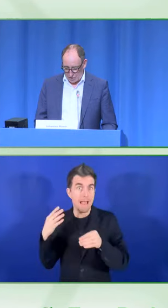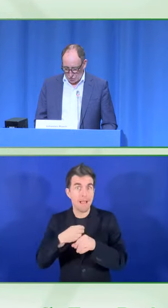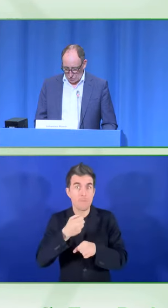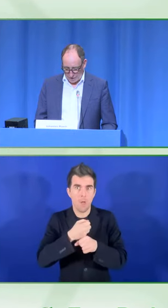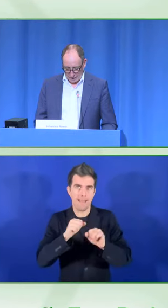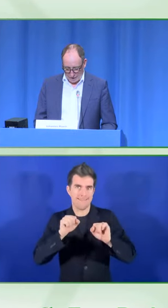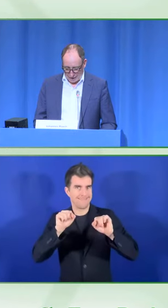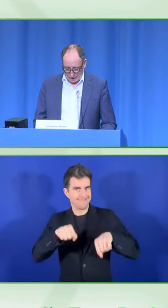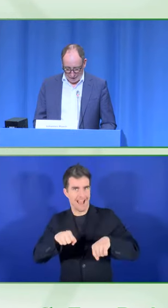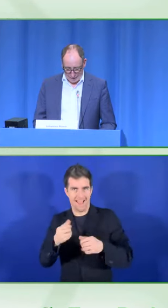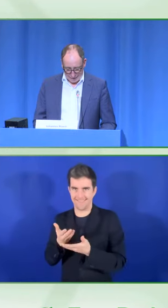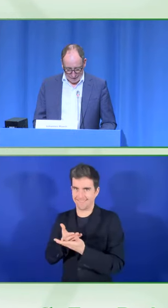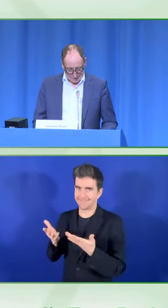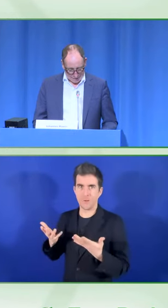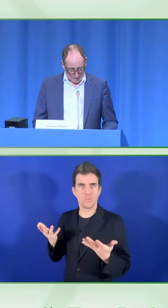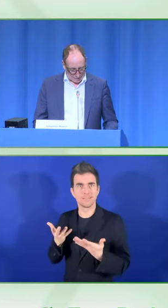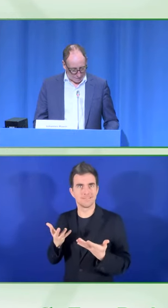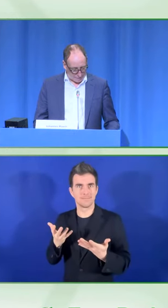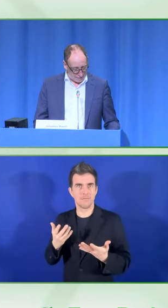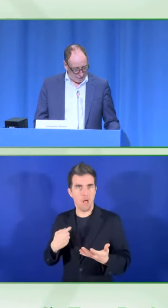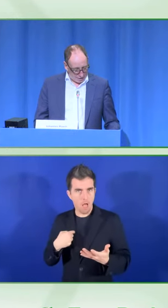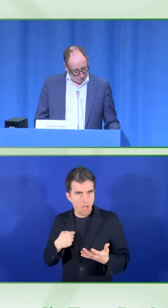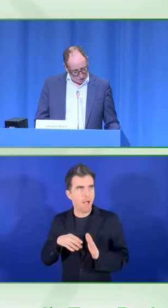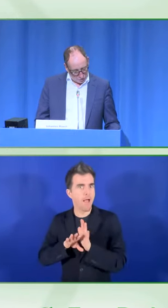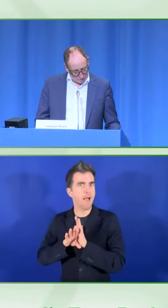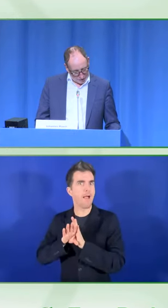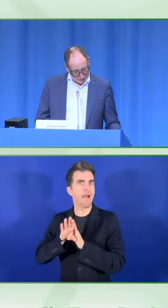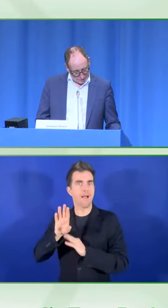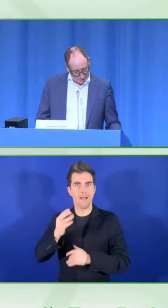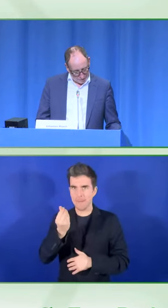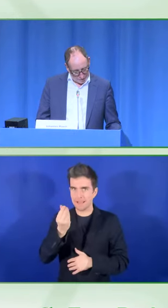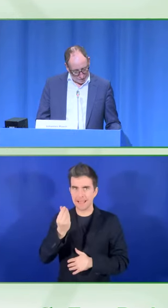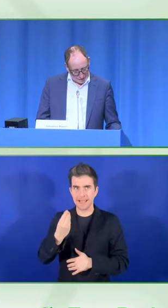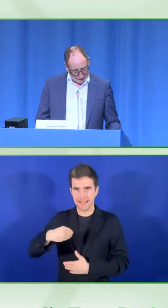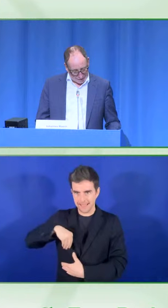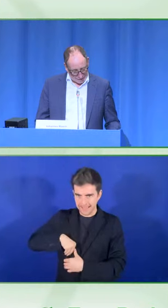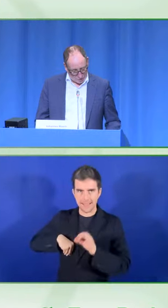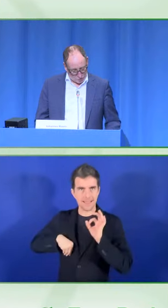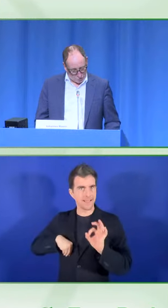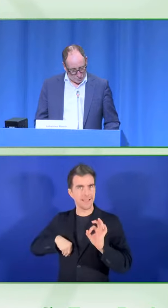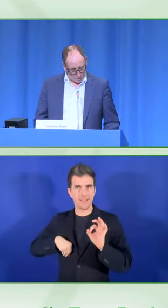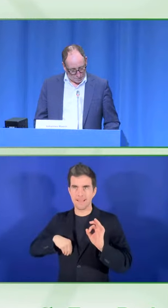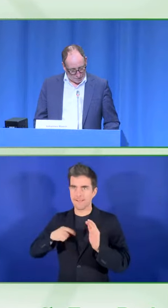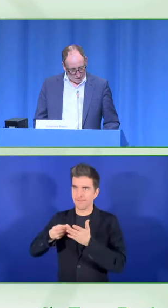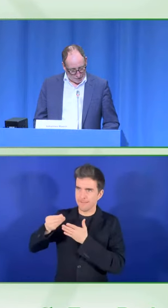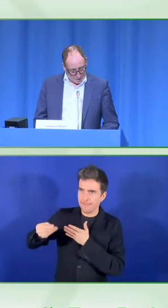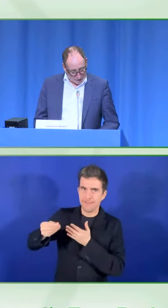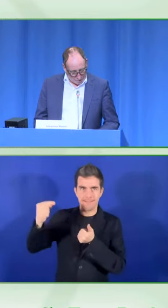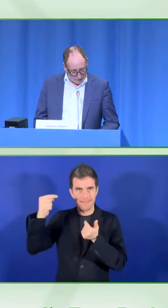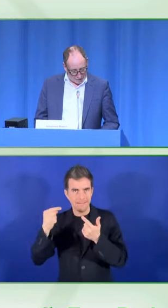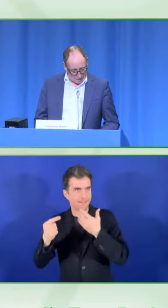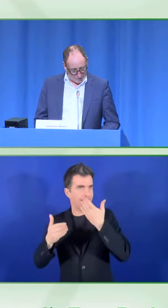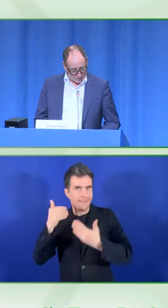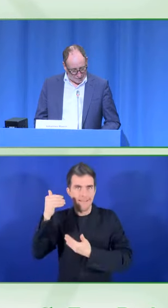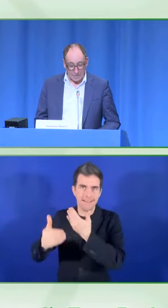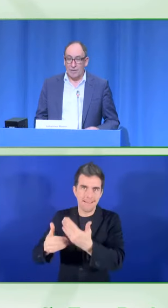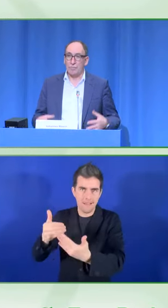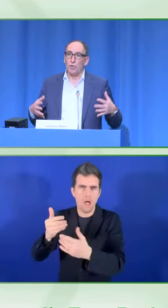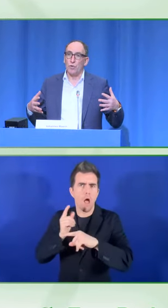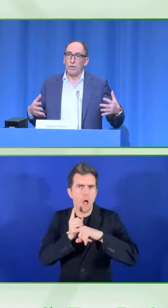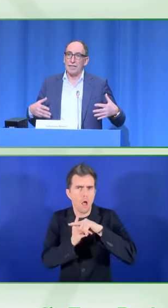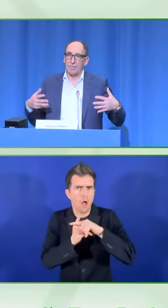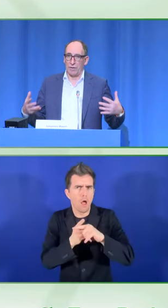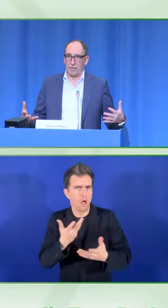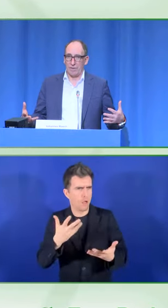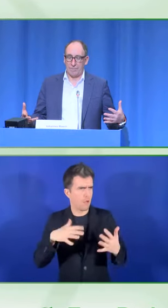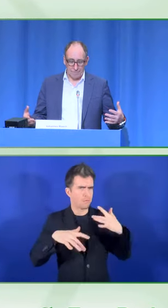million euros in this sector. In order to make the entry to labor market as